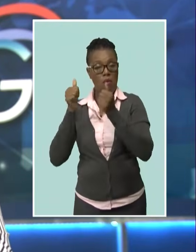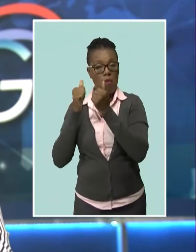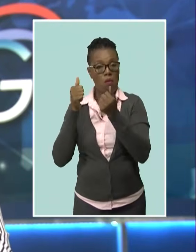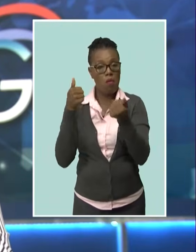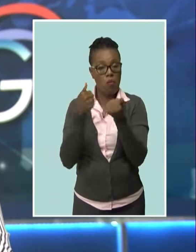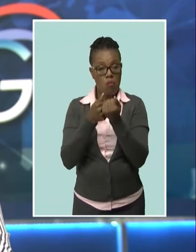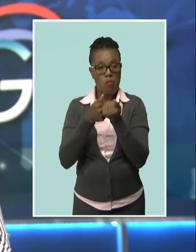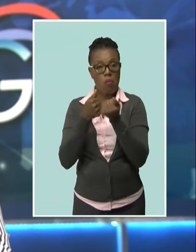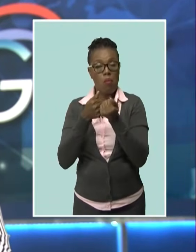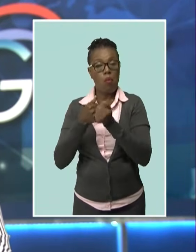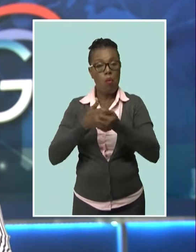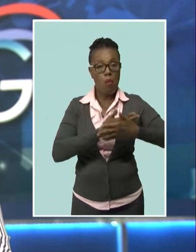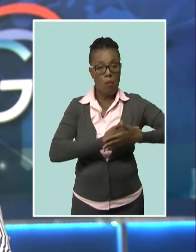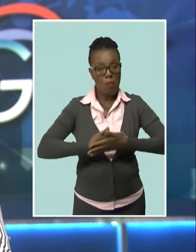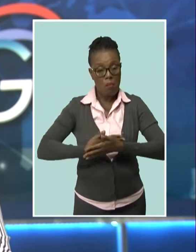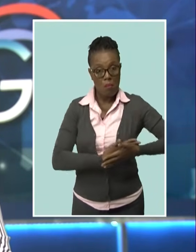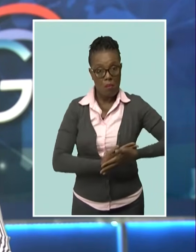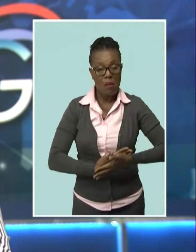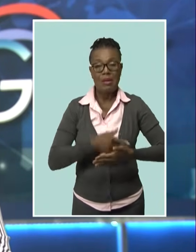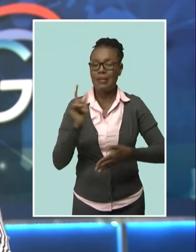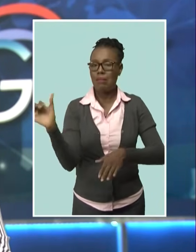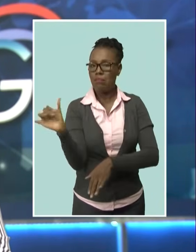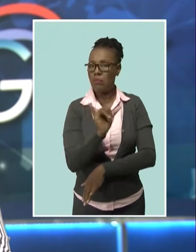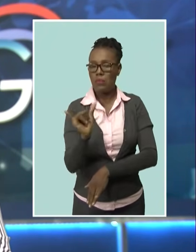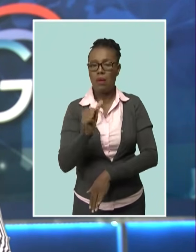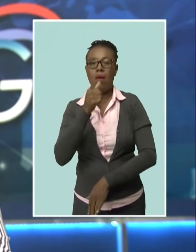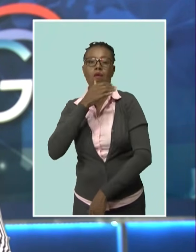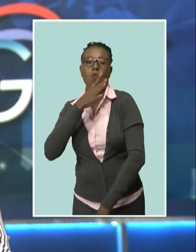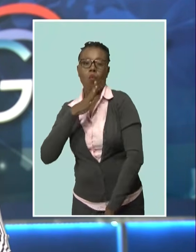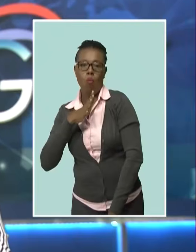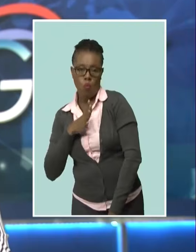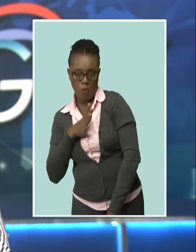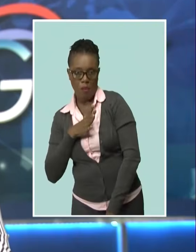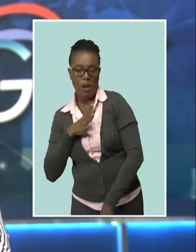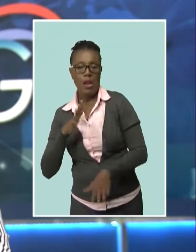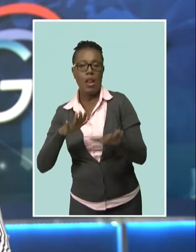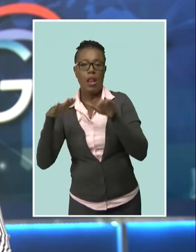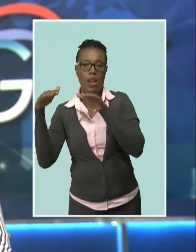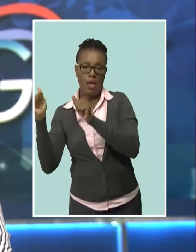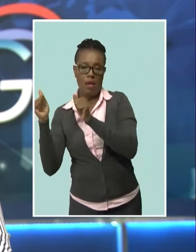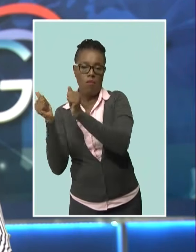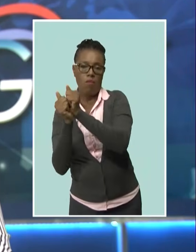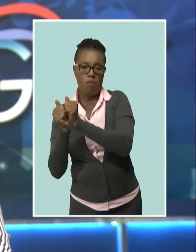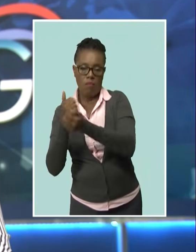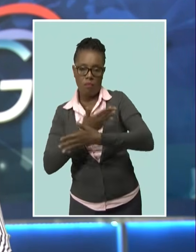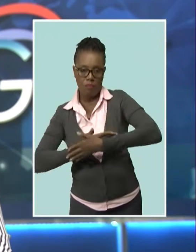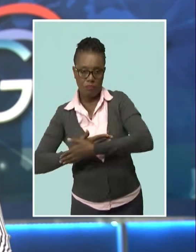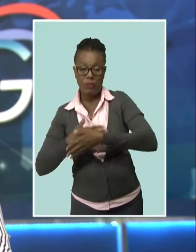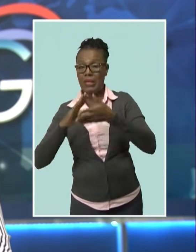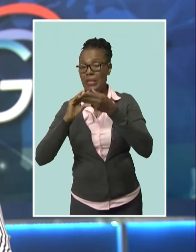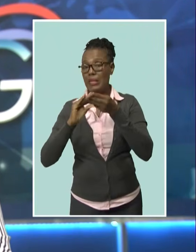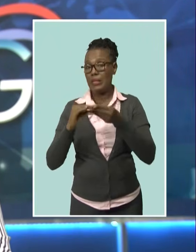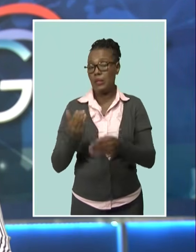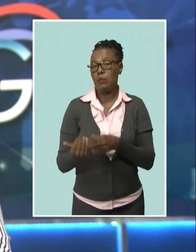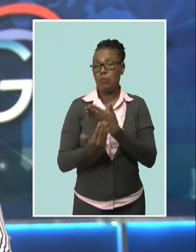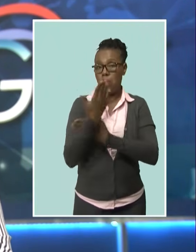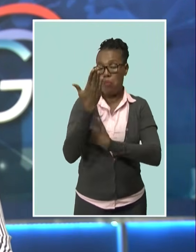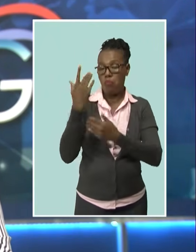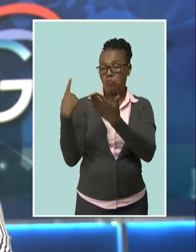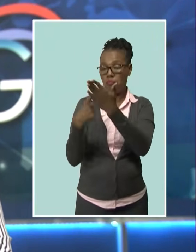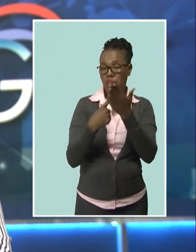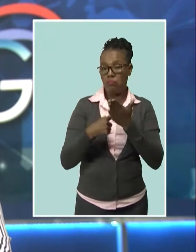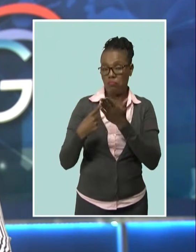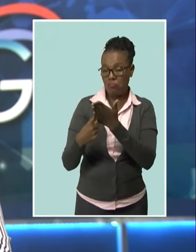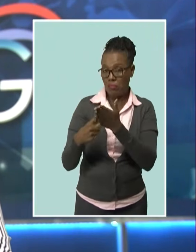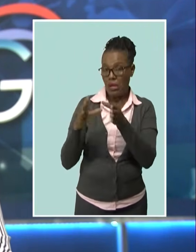was speaking at the Barbados Employers Confederation's Dialogue over Breakfast session at the Lloyd Erskine Sandiford Center.